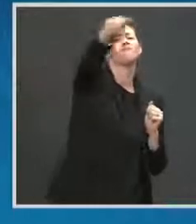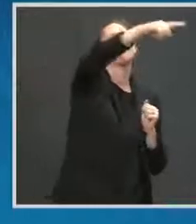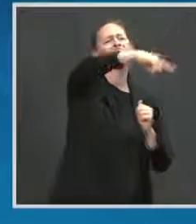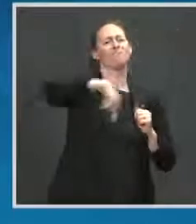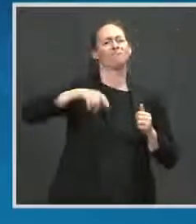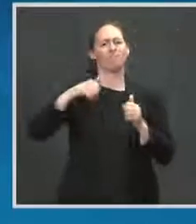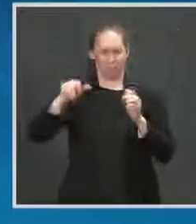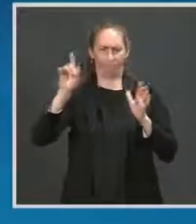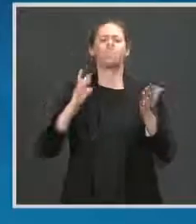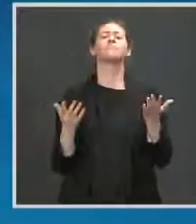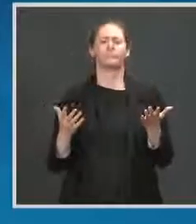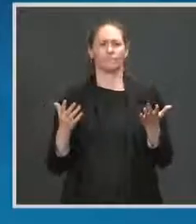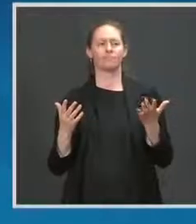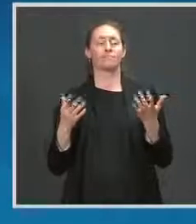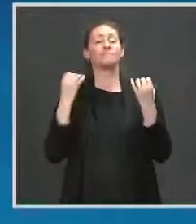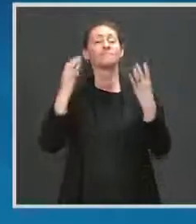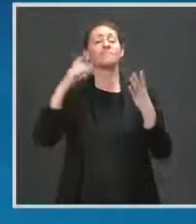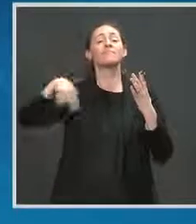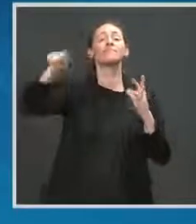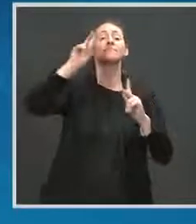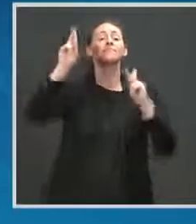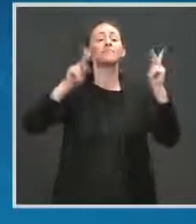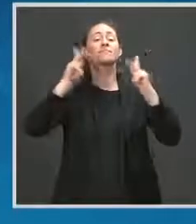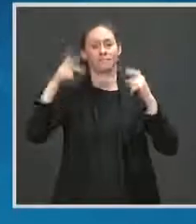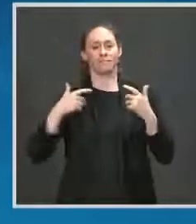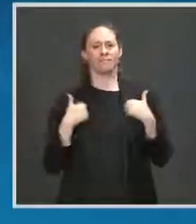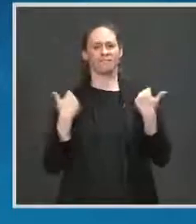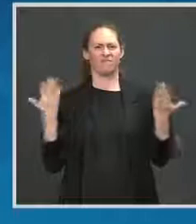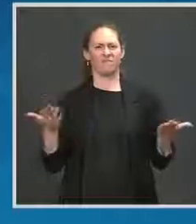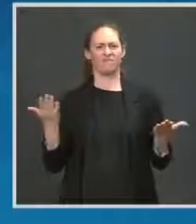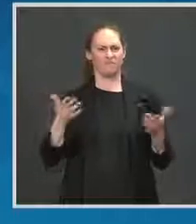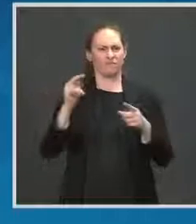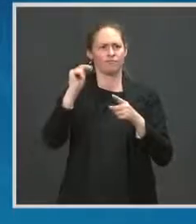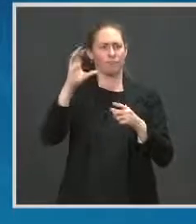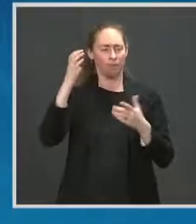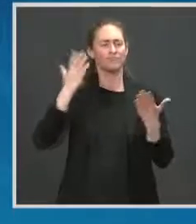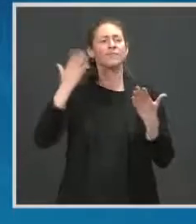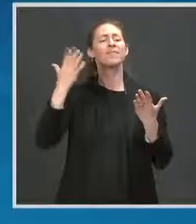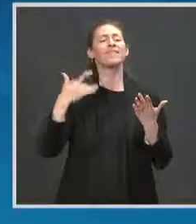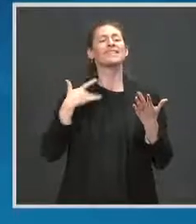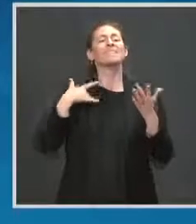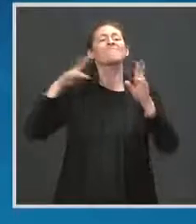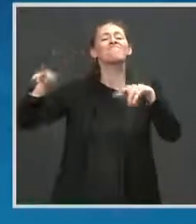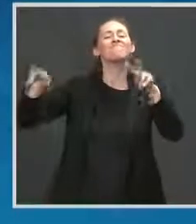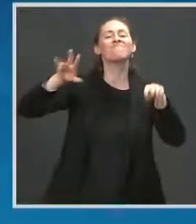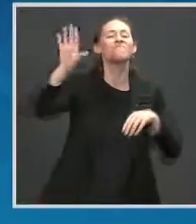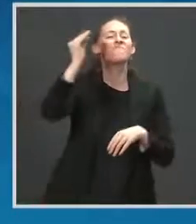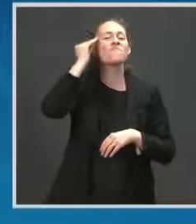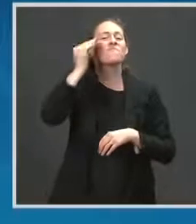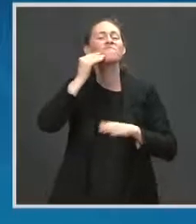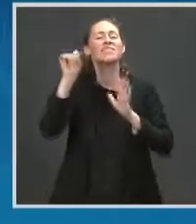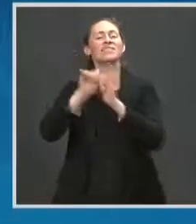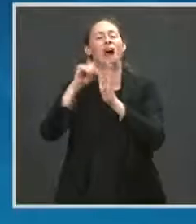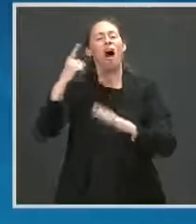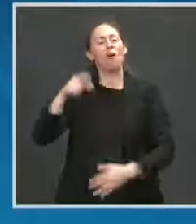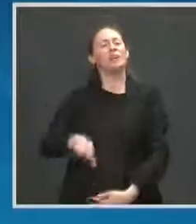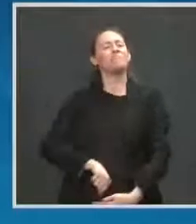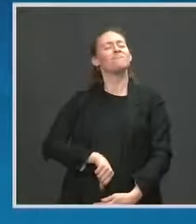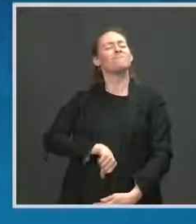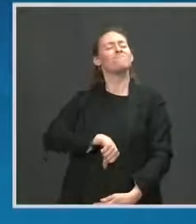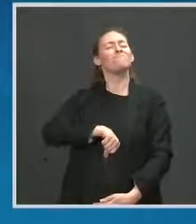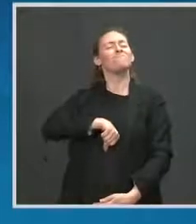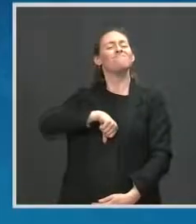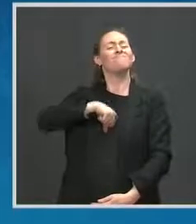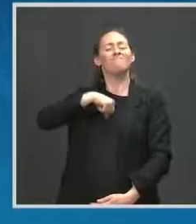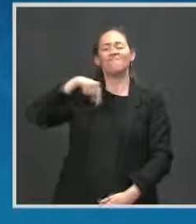years, folks here in Greensboro have shown me around their hometown with great pride about where they're